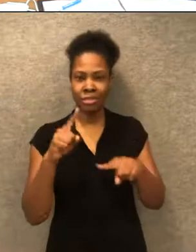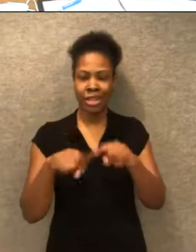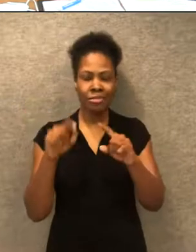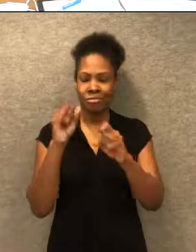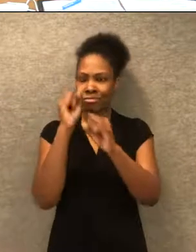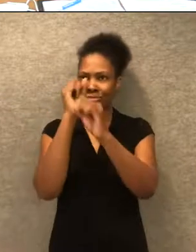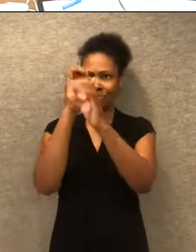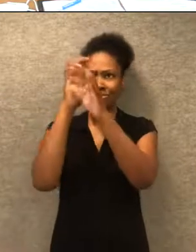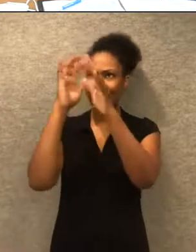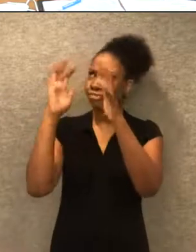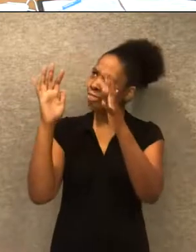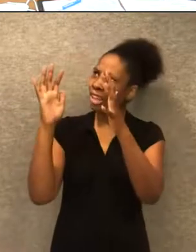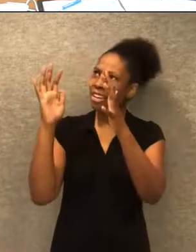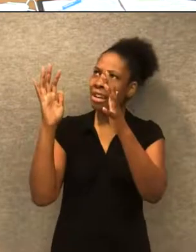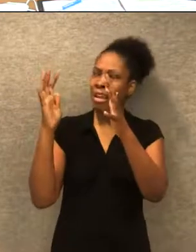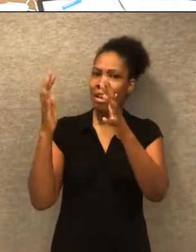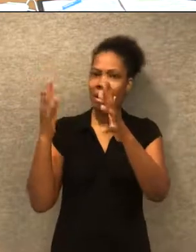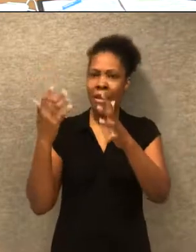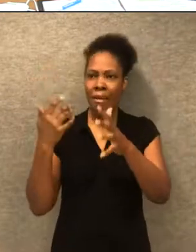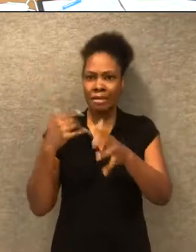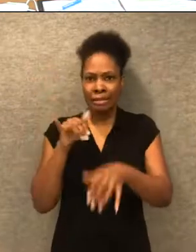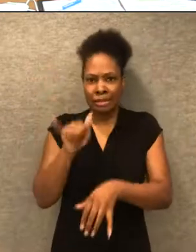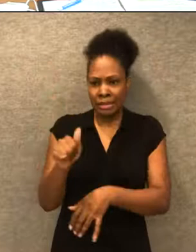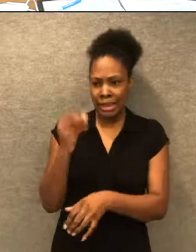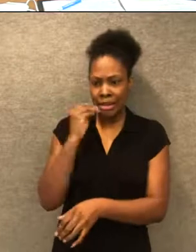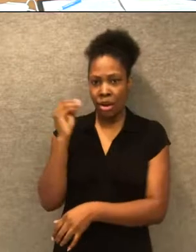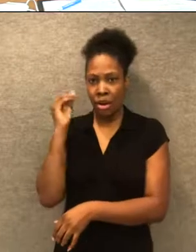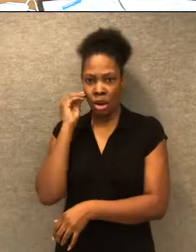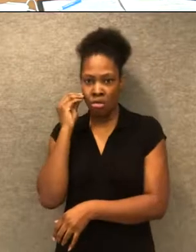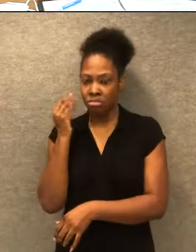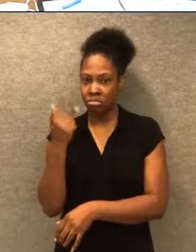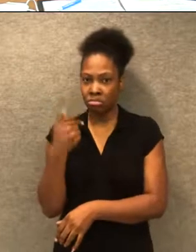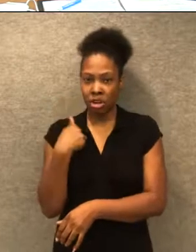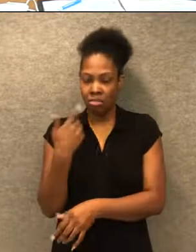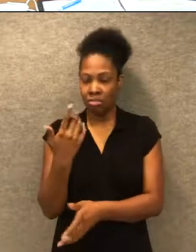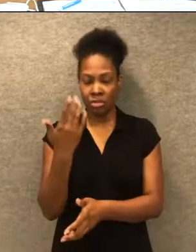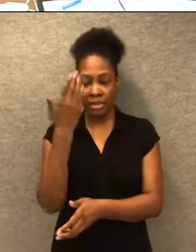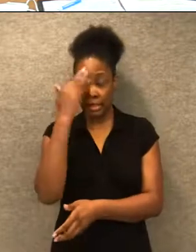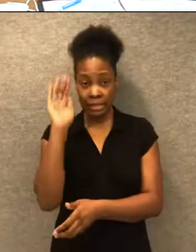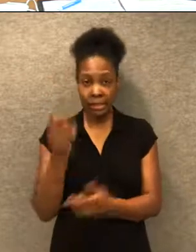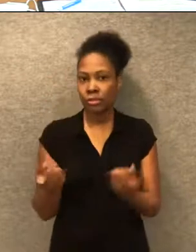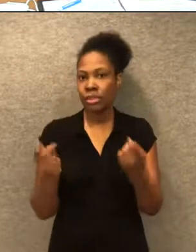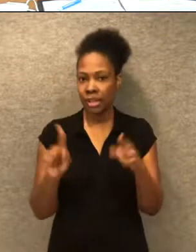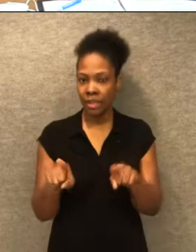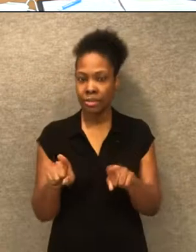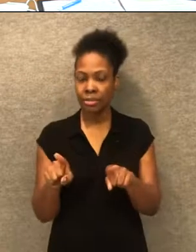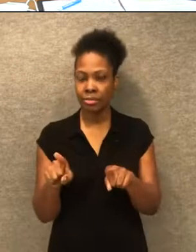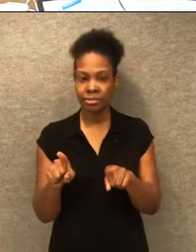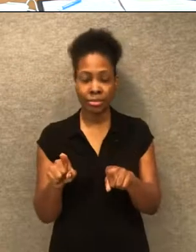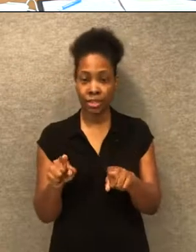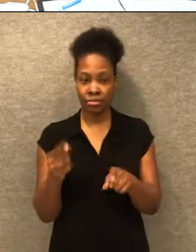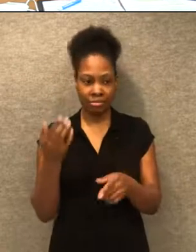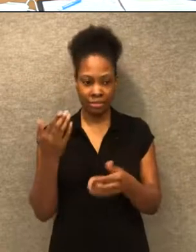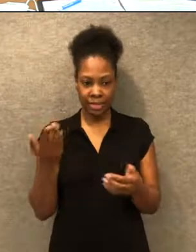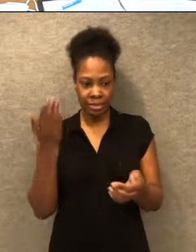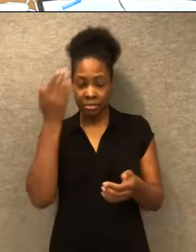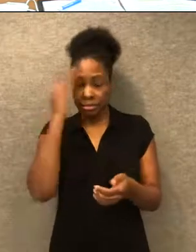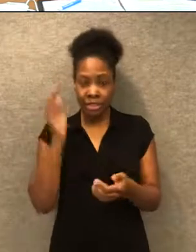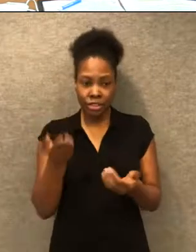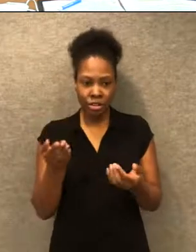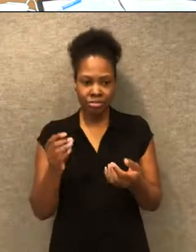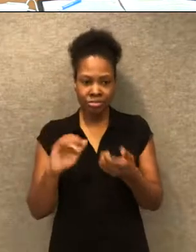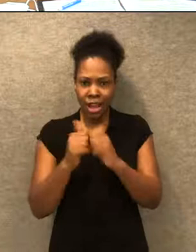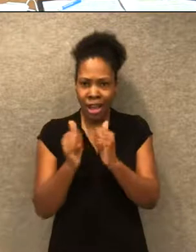imagined being on lockdown for such a long time. We had no idea that this was going to happen and how to prepare, and just